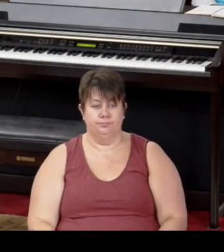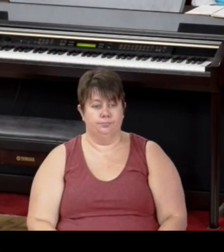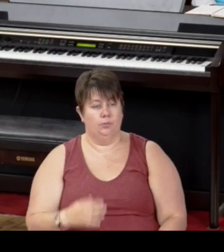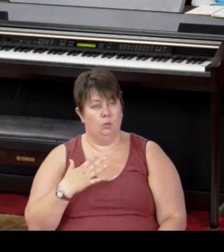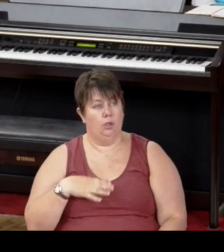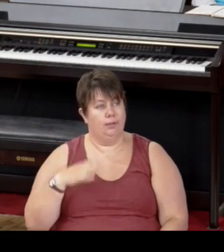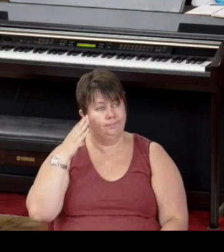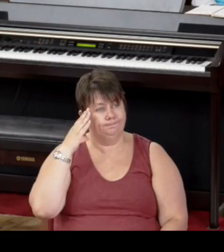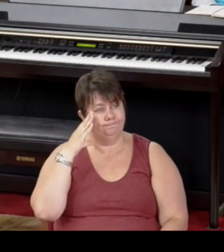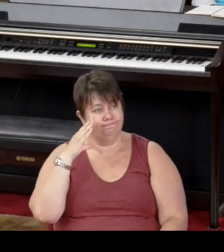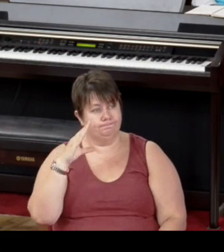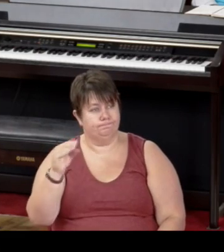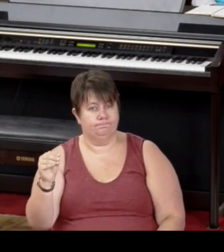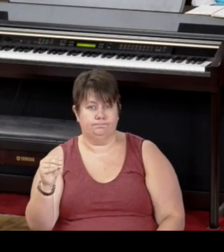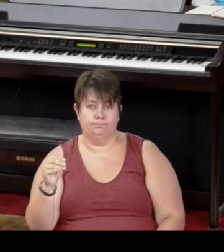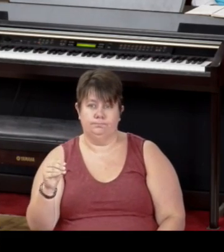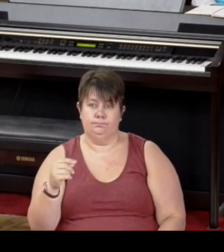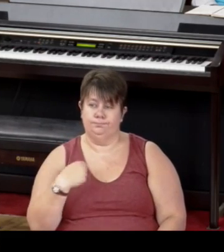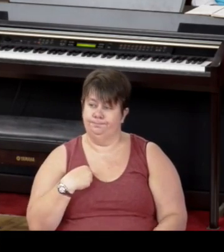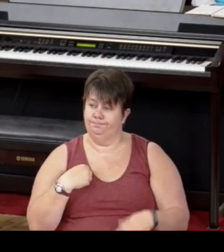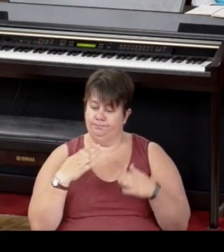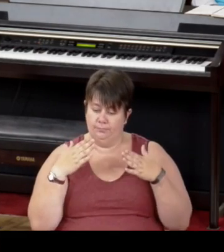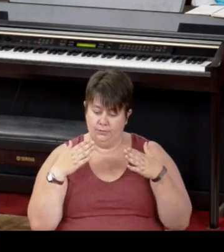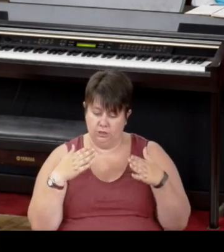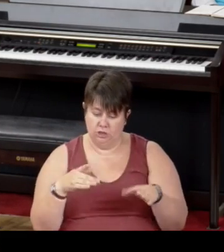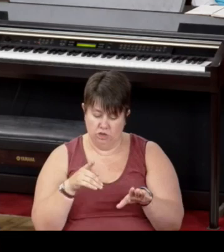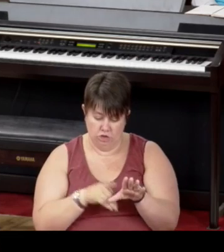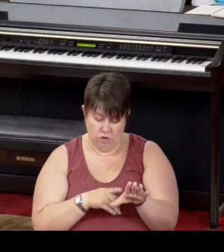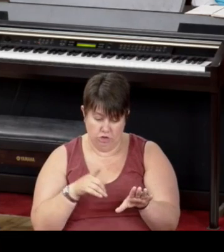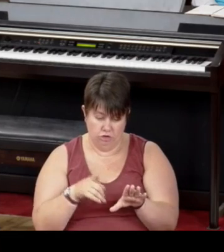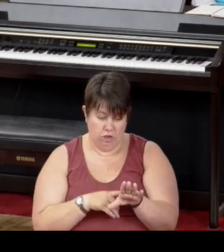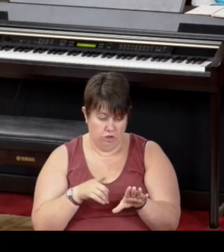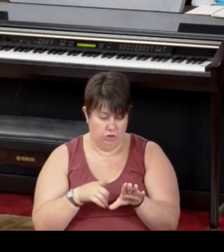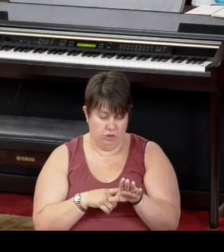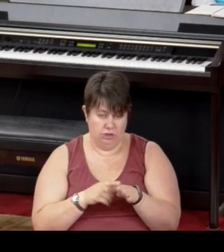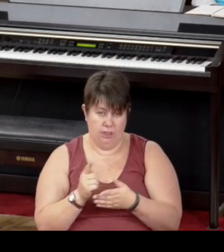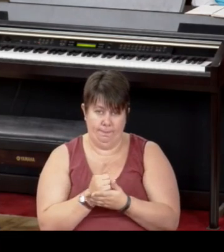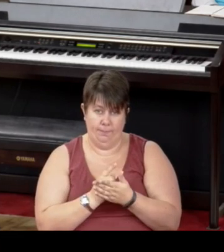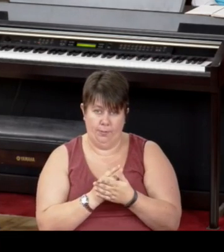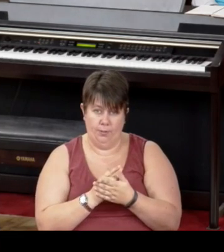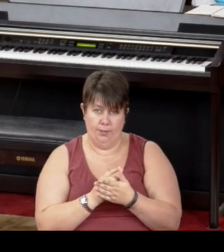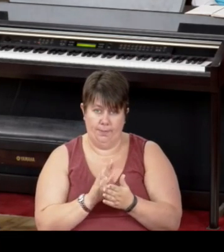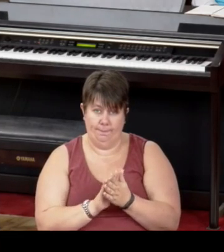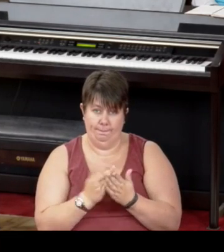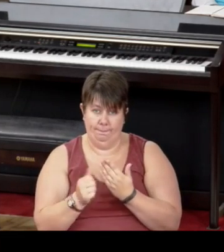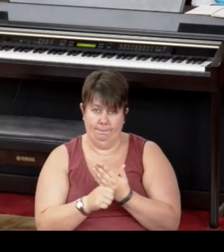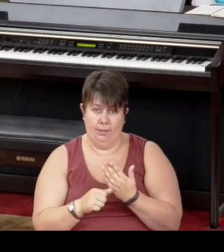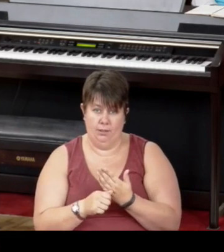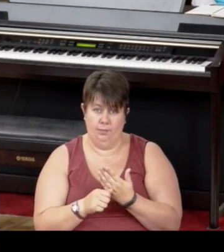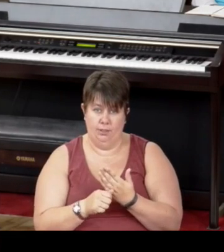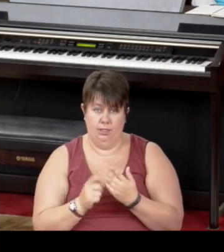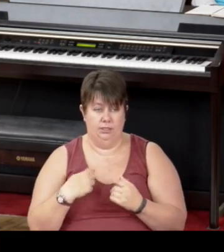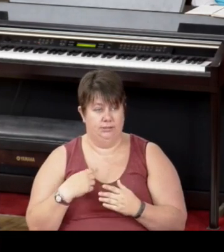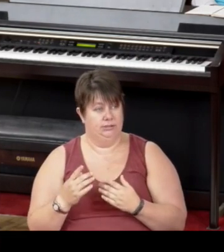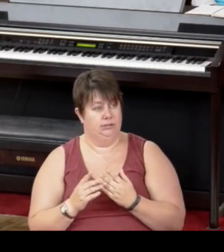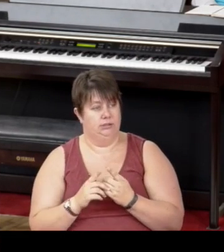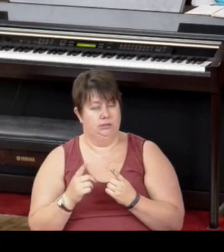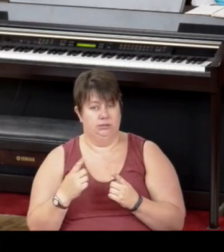even someone who has spent years studying theology comes to passages in the Bible and finds it difficult.